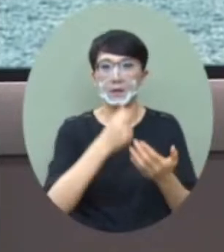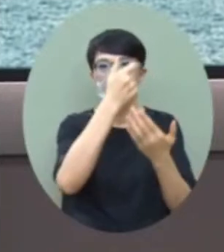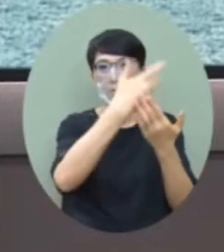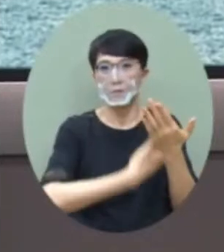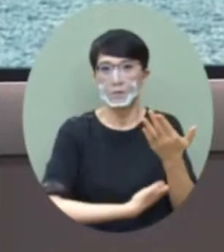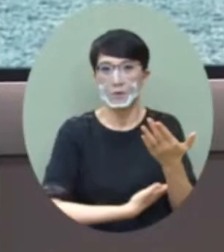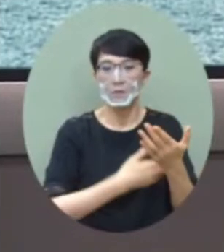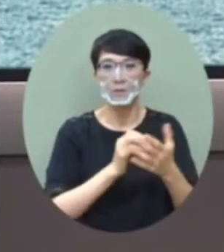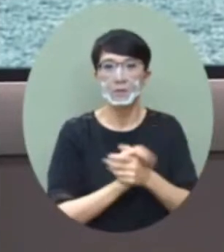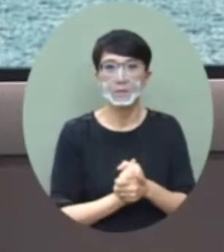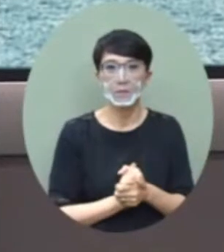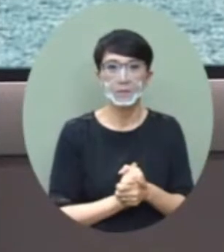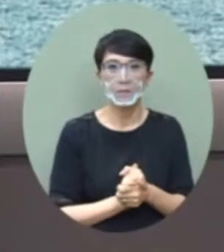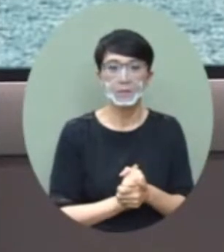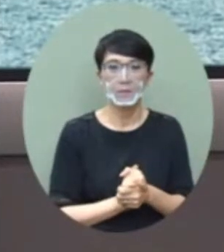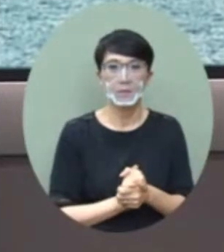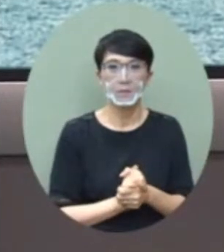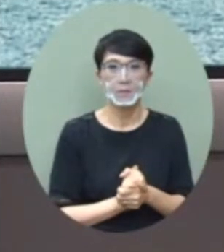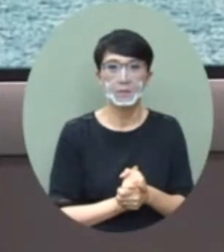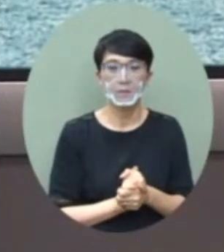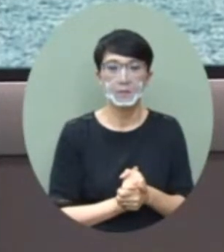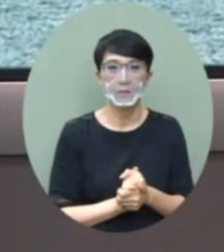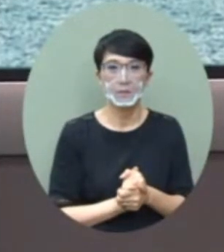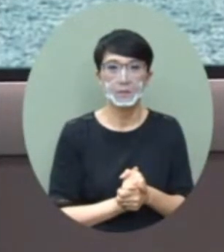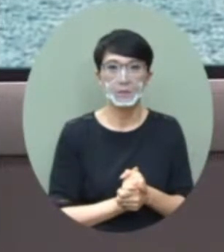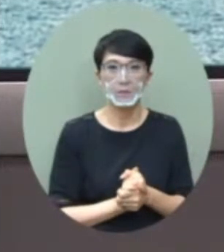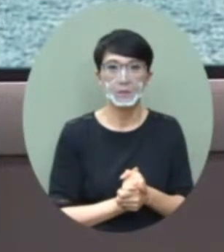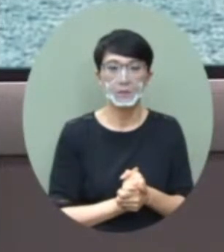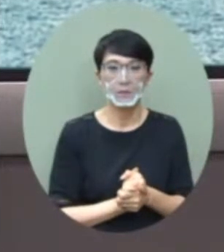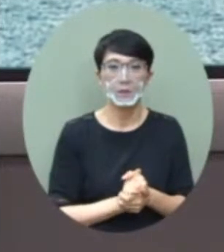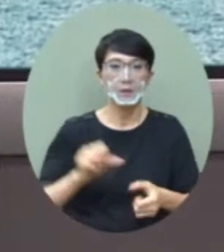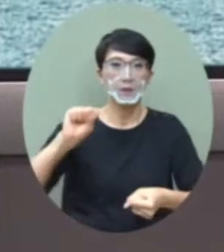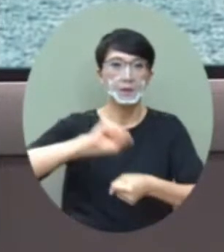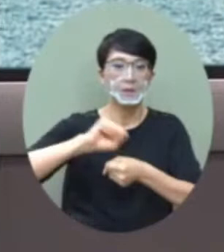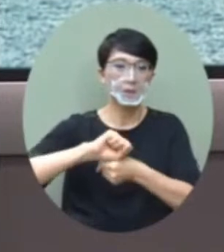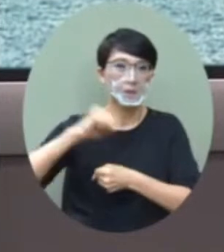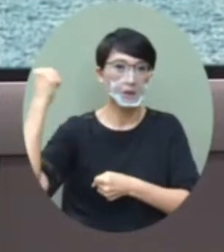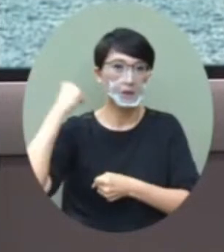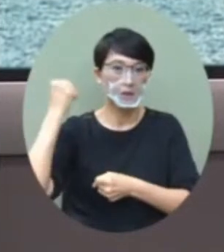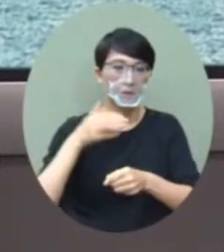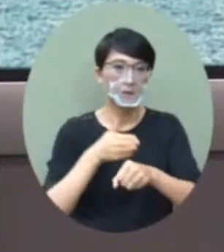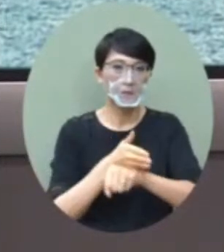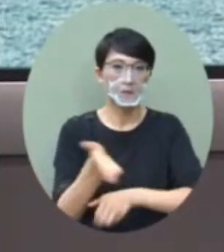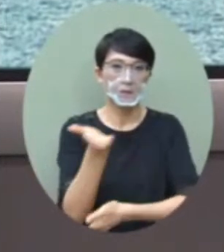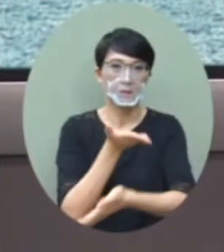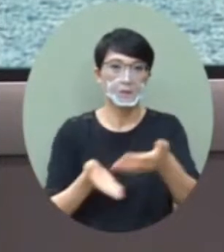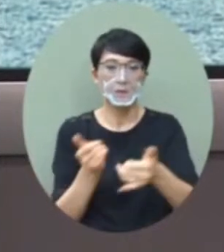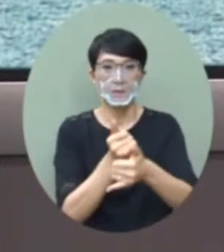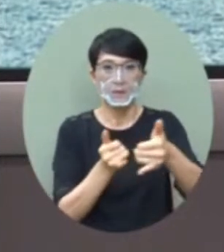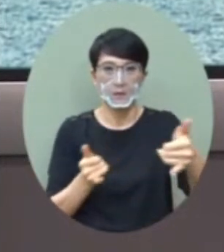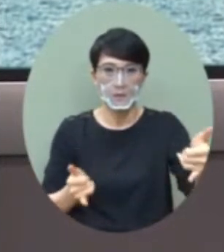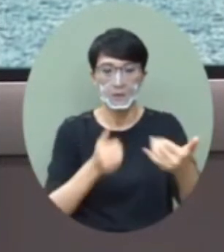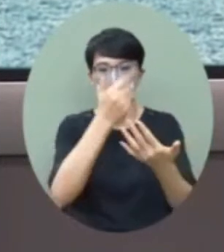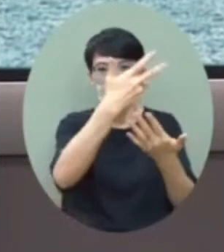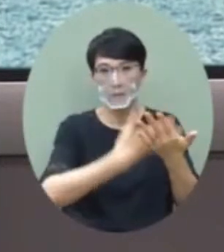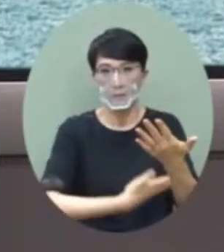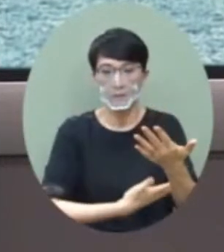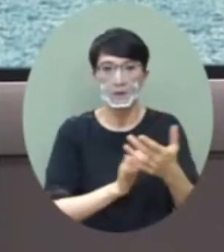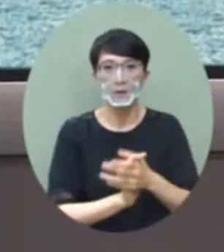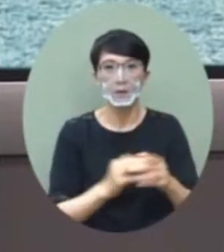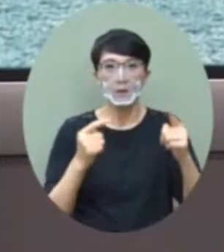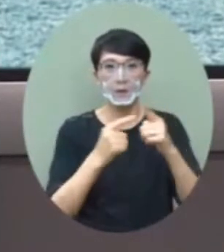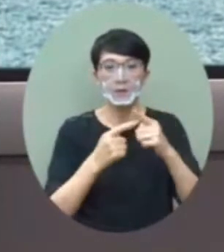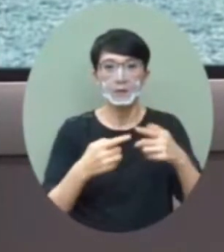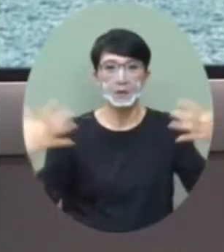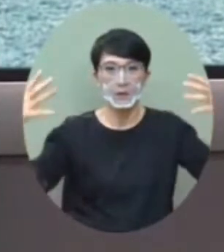so we'll still request for such a stringent measures, especially for the outdoors like beaches.